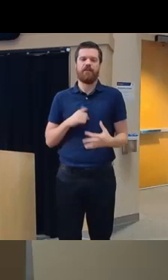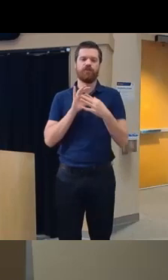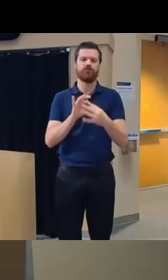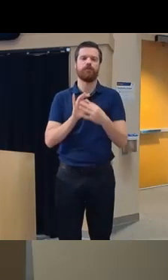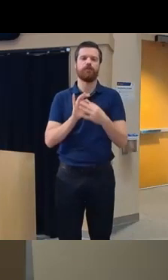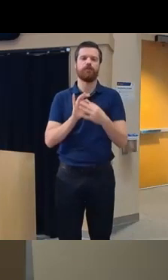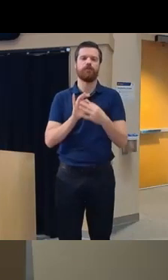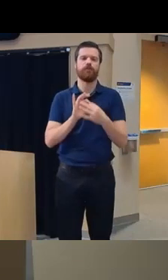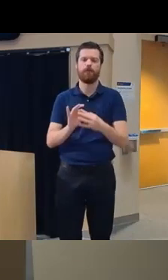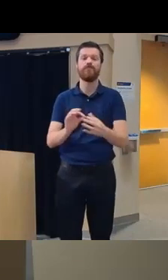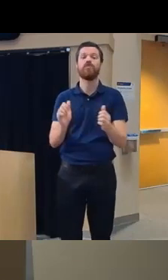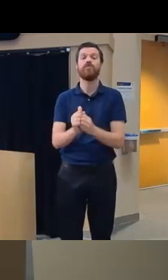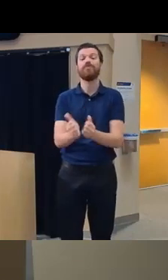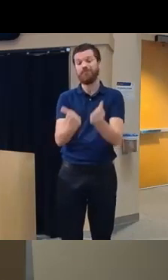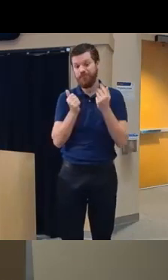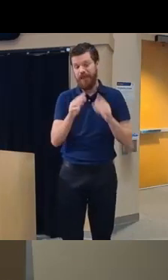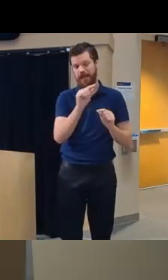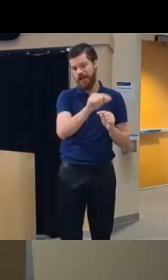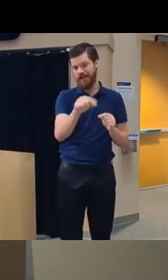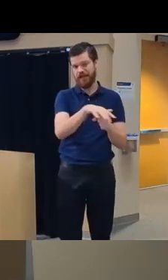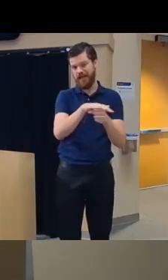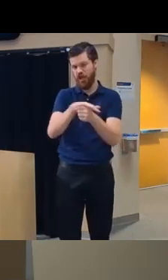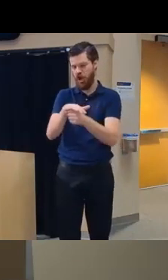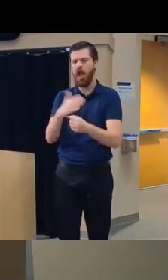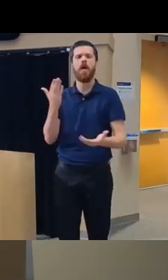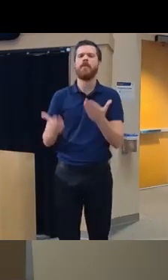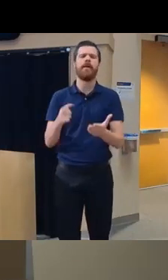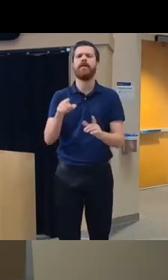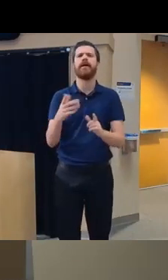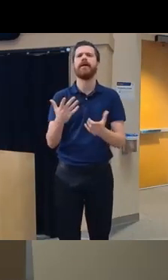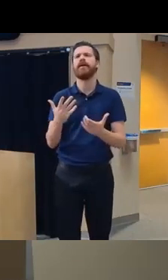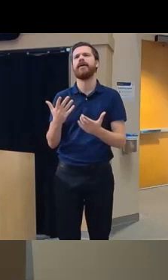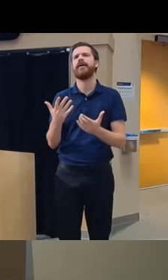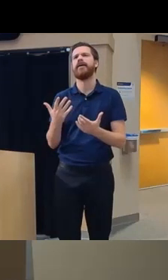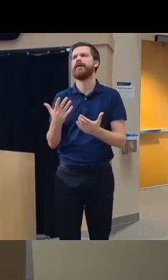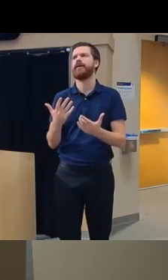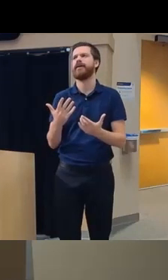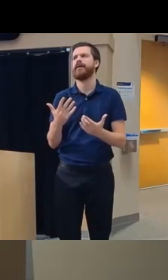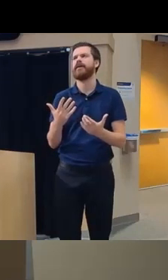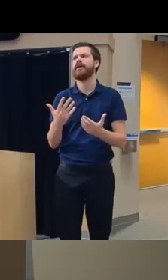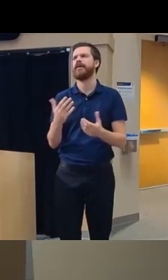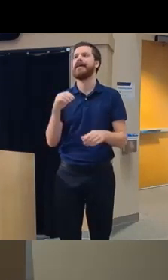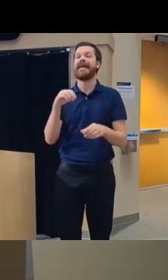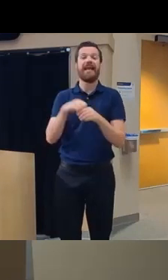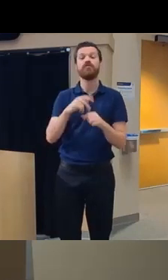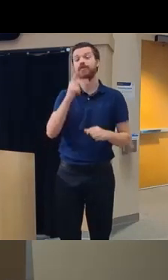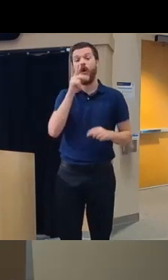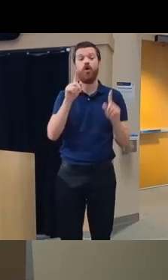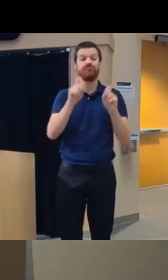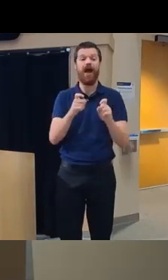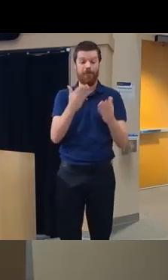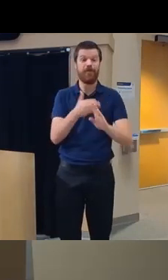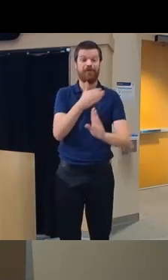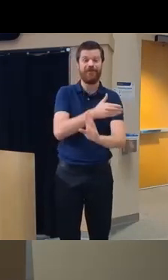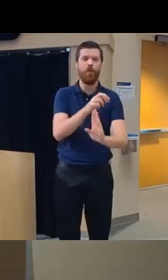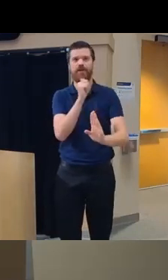relationships with many of the sites, maybe not recent, maybe they were like from they weren't maybe like in the smoking trial,